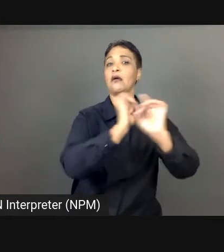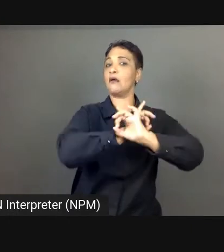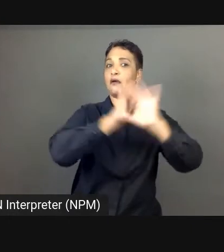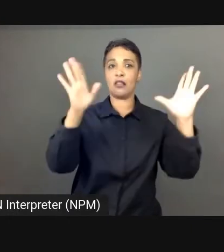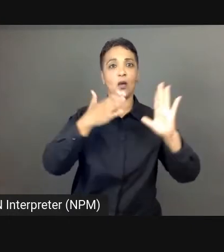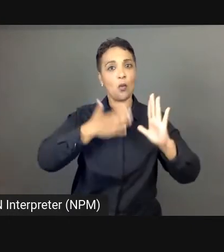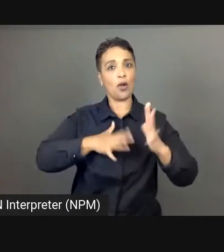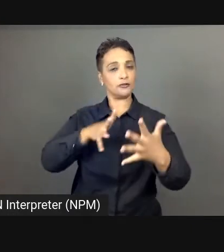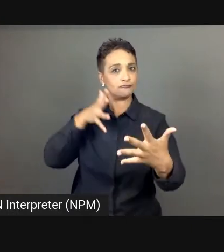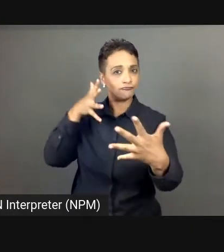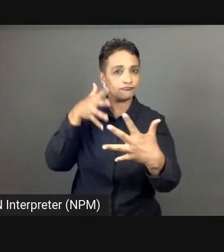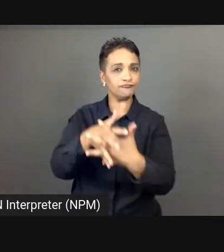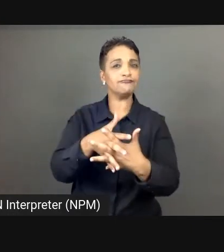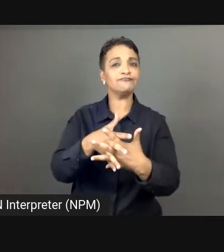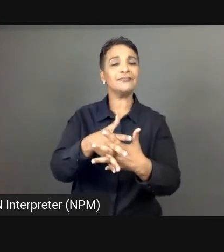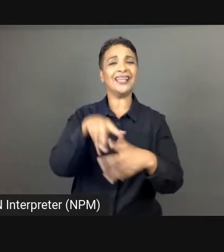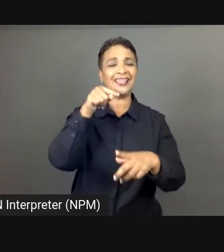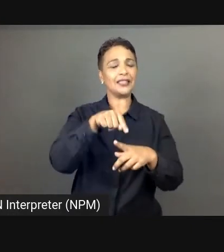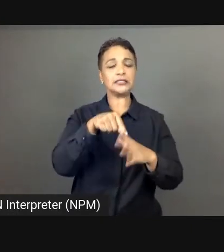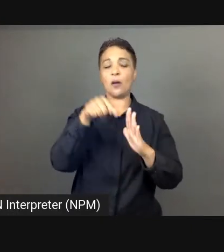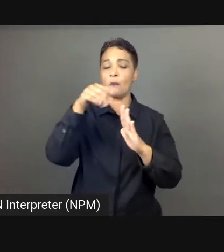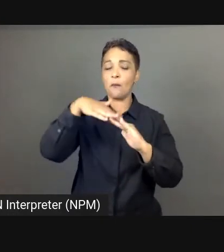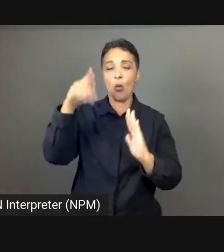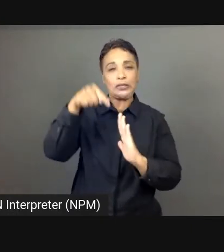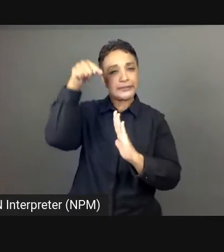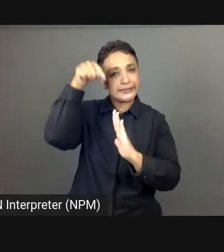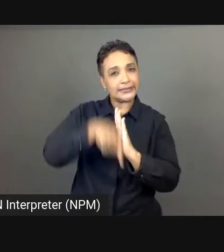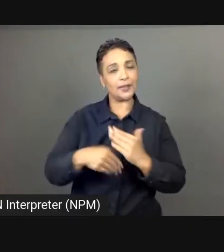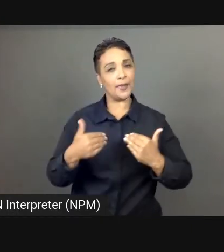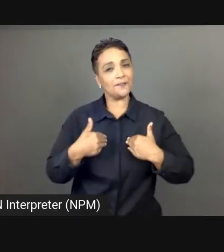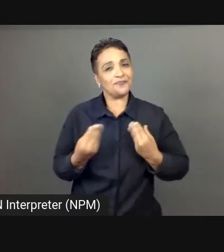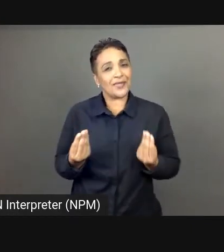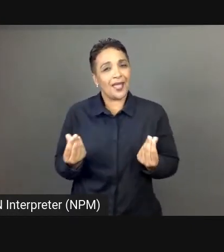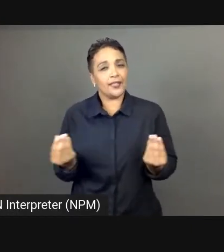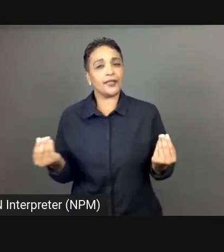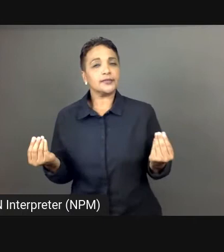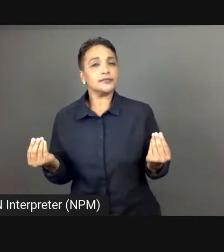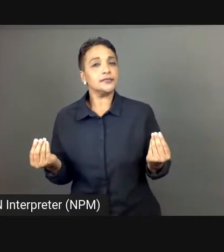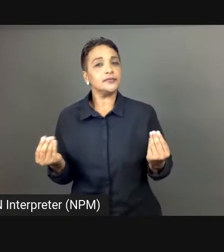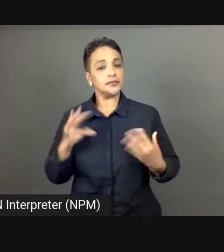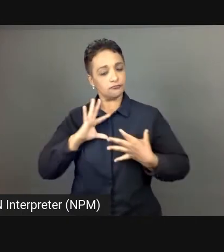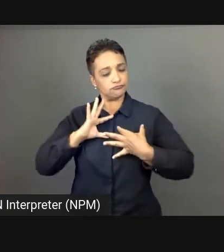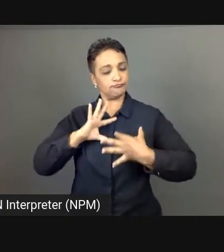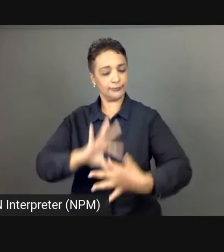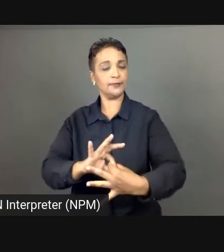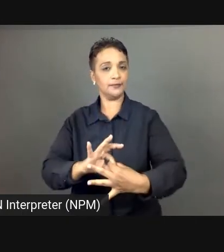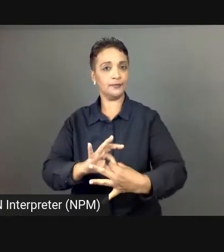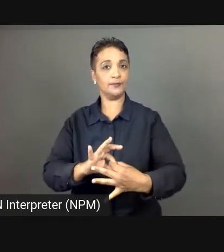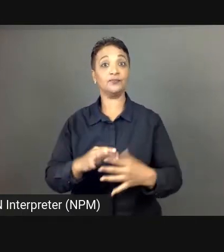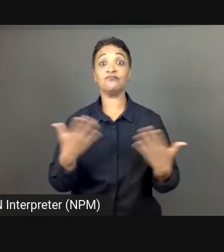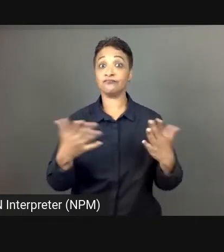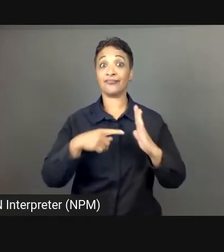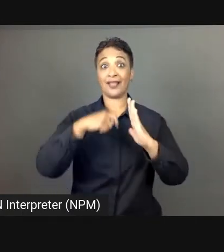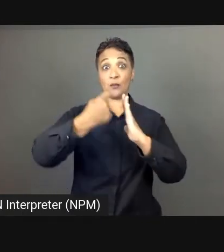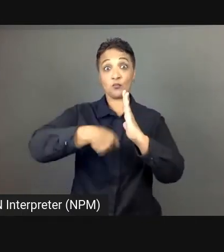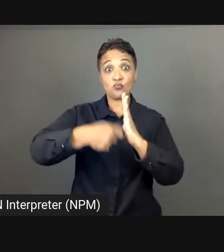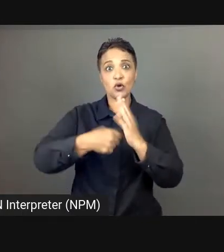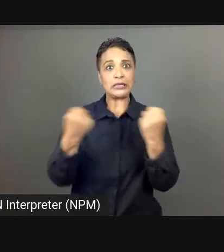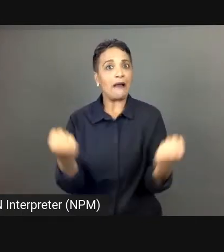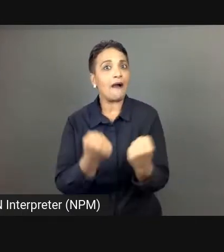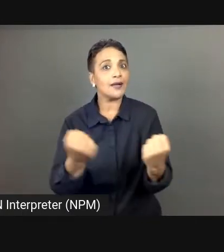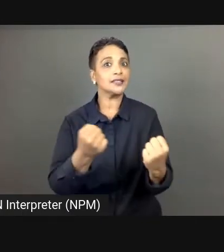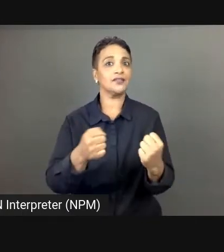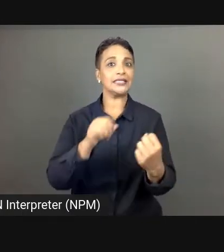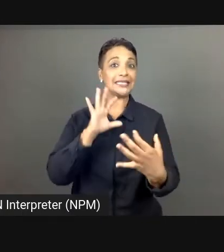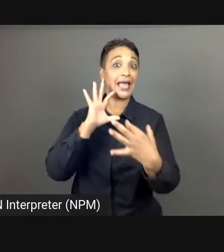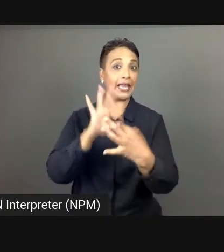ethics which is driving what they're doing. And when we came to do activities within that project, which actually did go